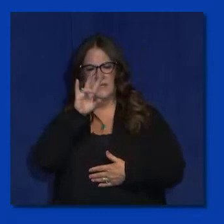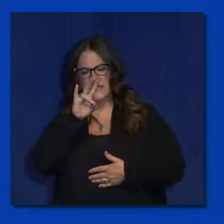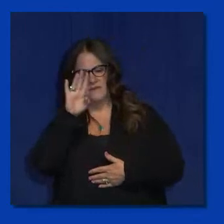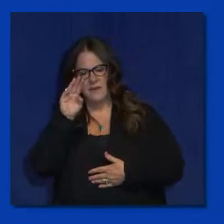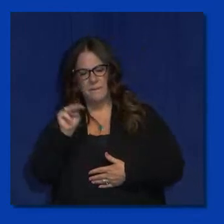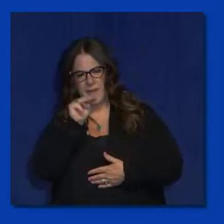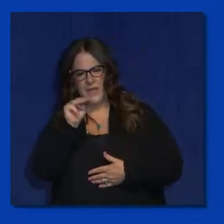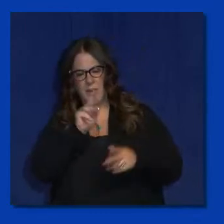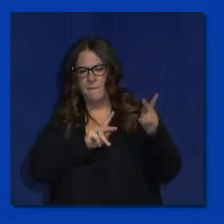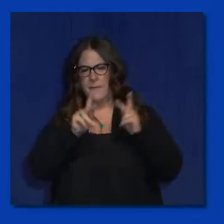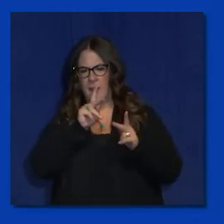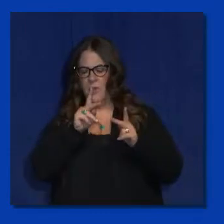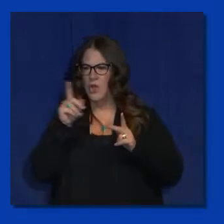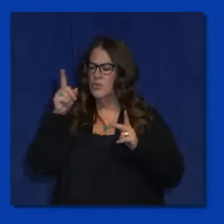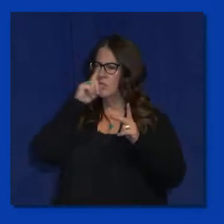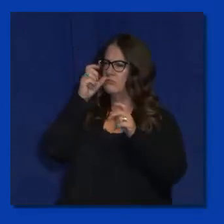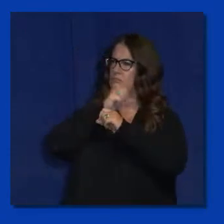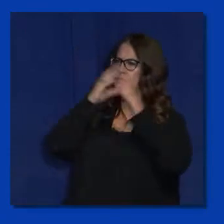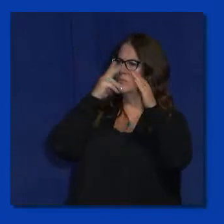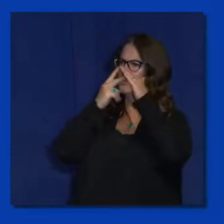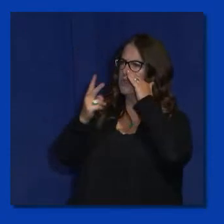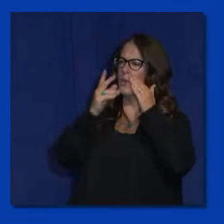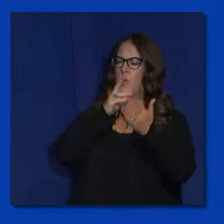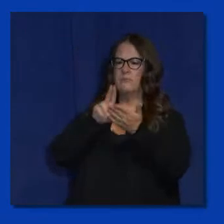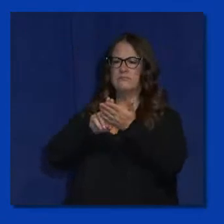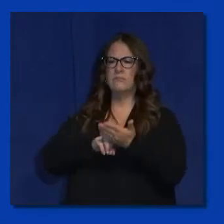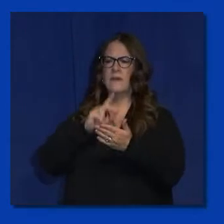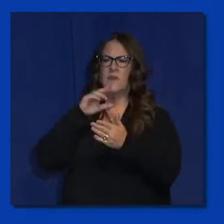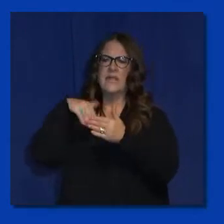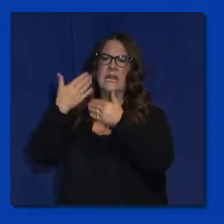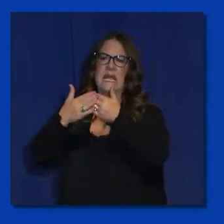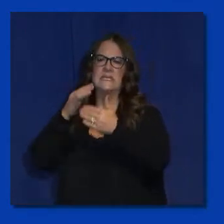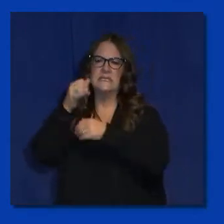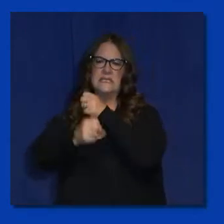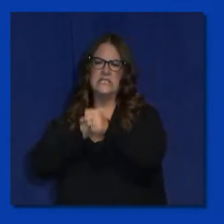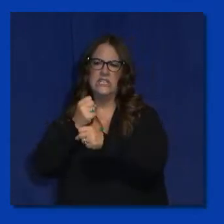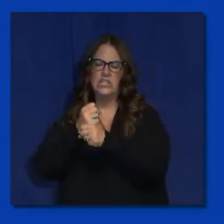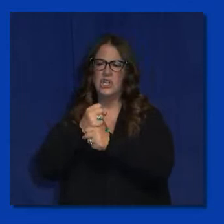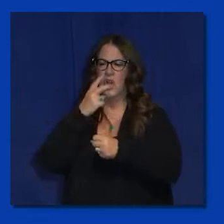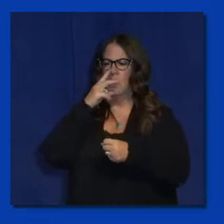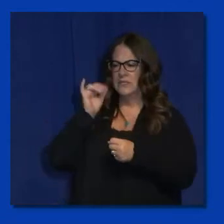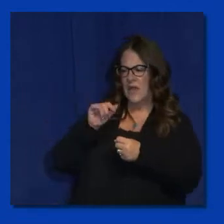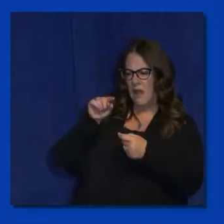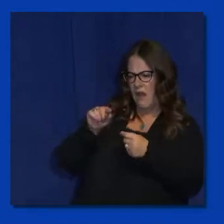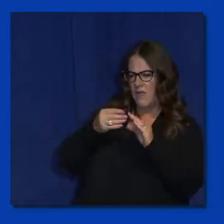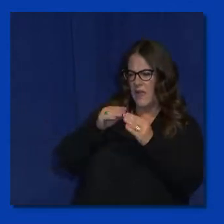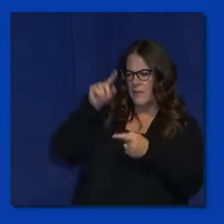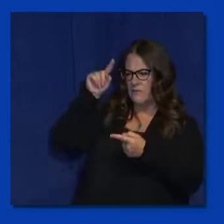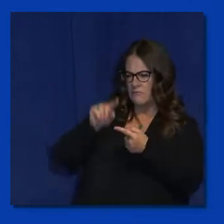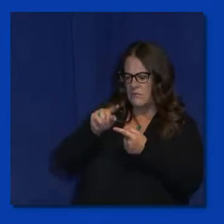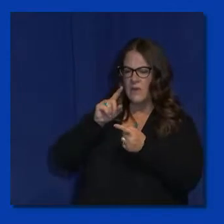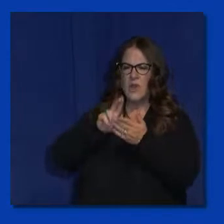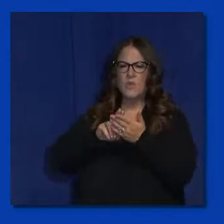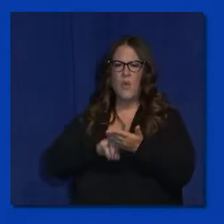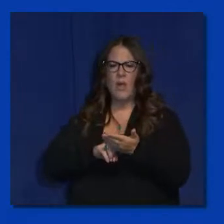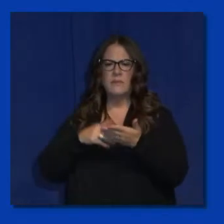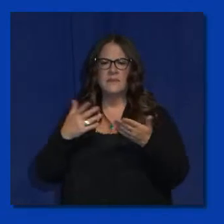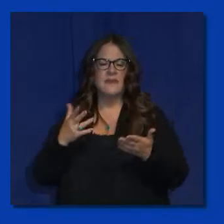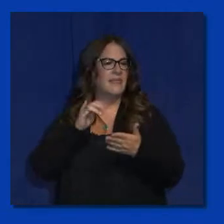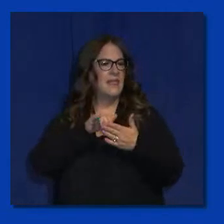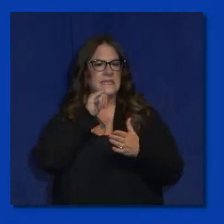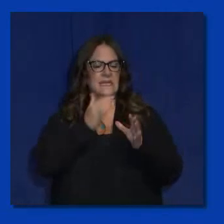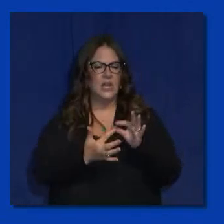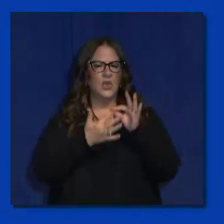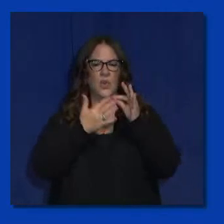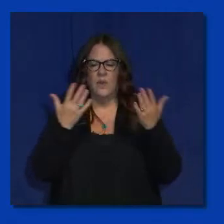5.7 million people you projected would be enrolled in the next fiscal year. It looks now to be about 5.5. That declining enrollment, which is not unique